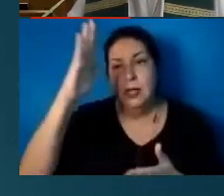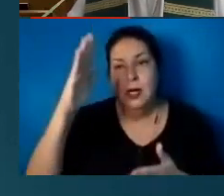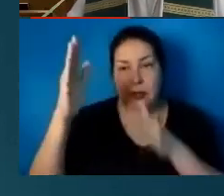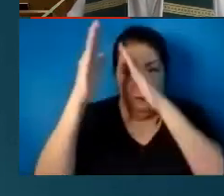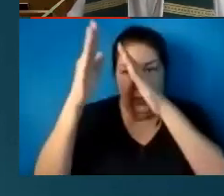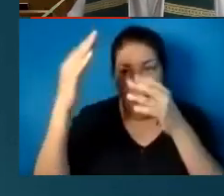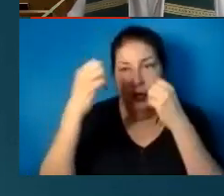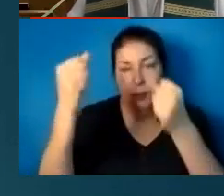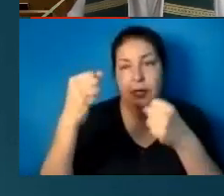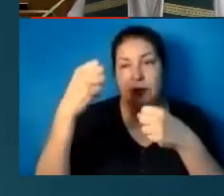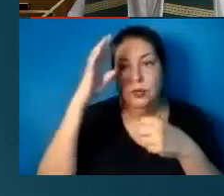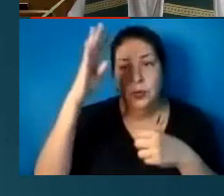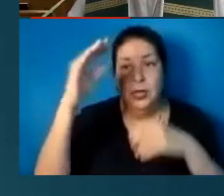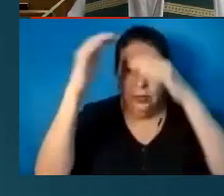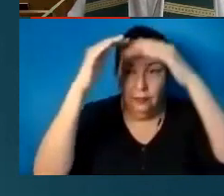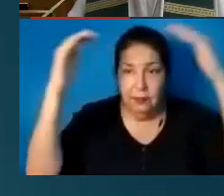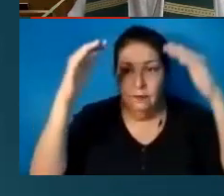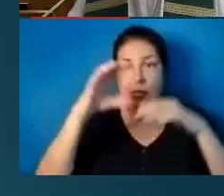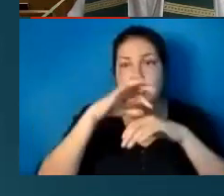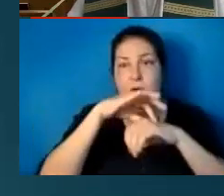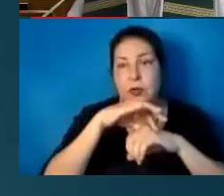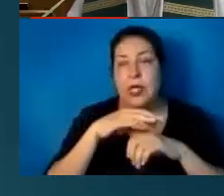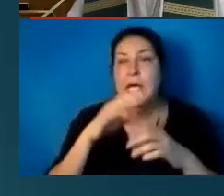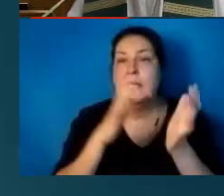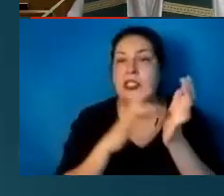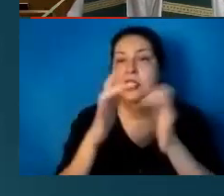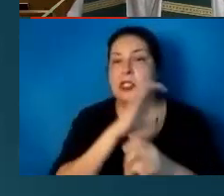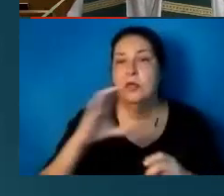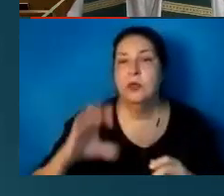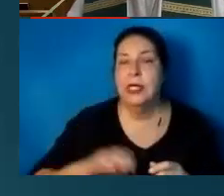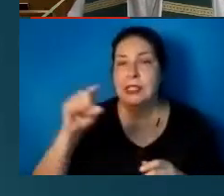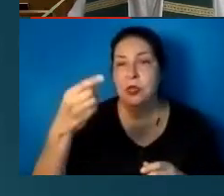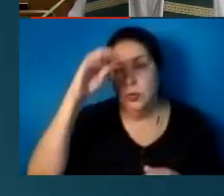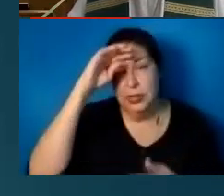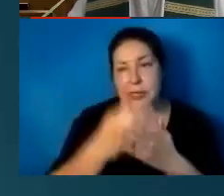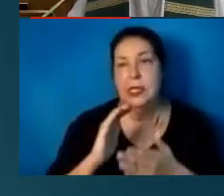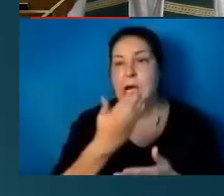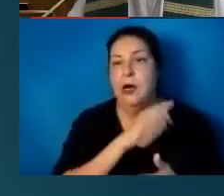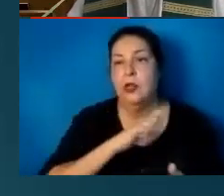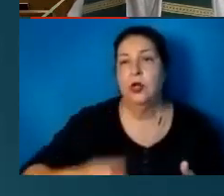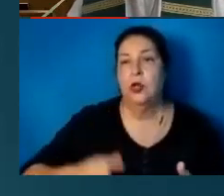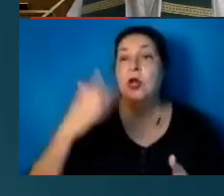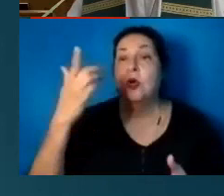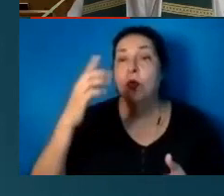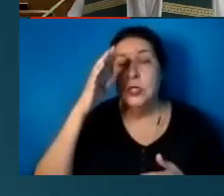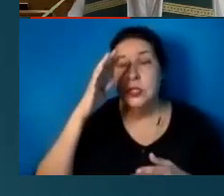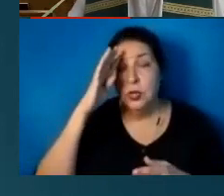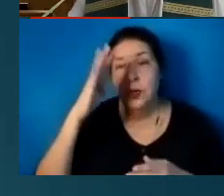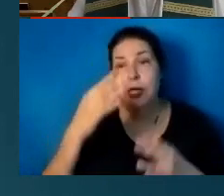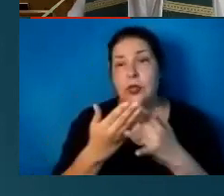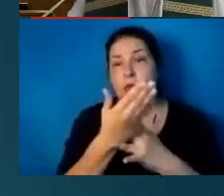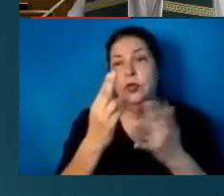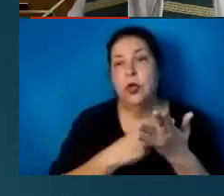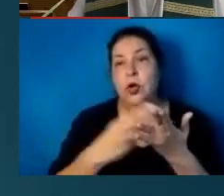Almighty, maker of heaven and earth, and in Jesus Christ, his only Son, our Lord, who was conceived by the Holy